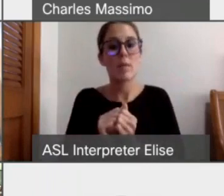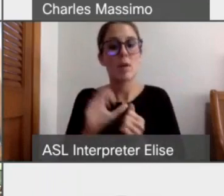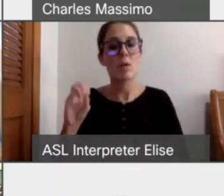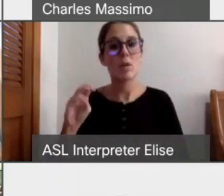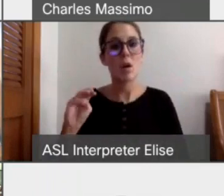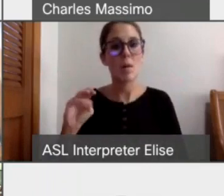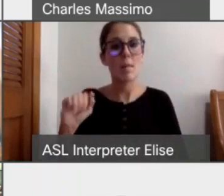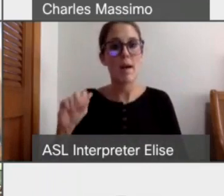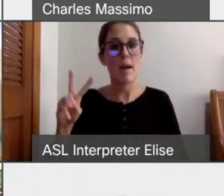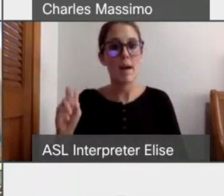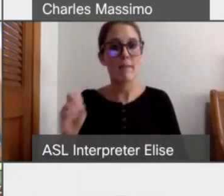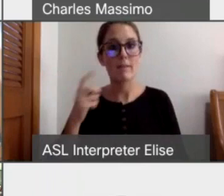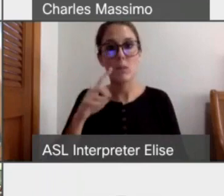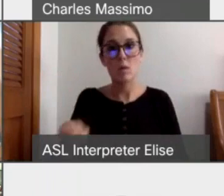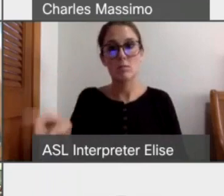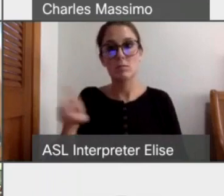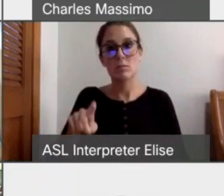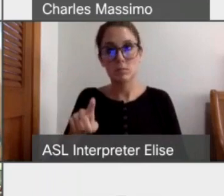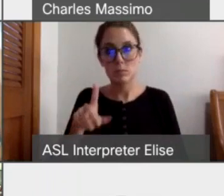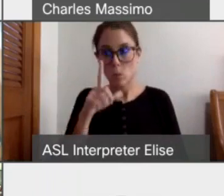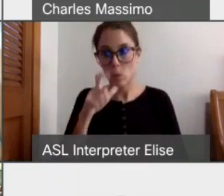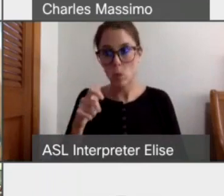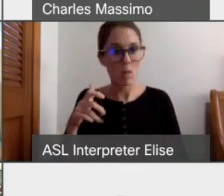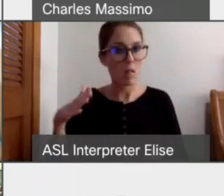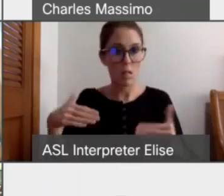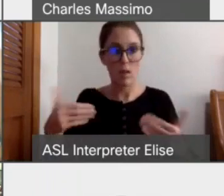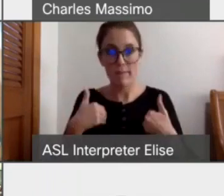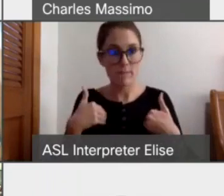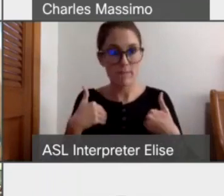for those not having it yet.